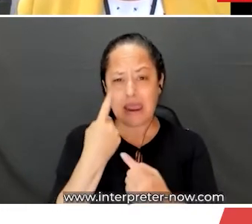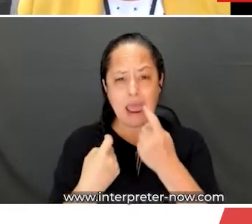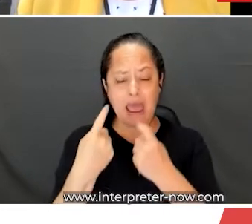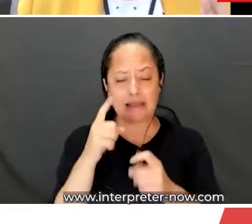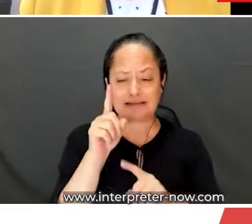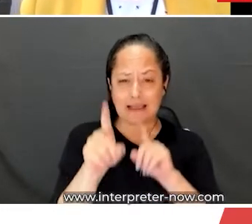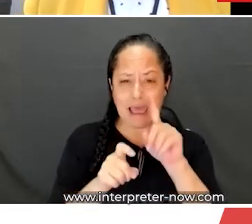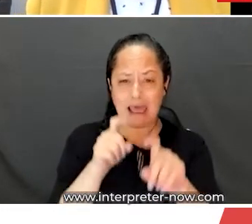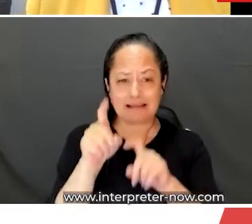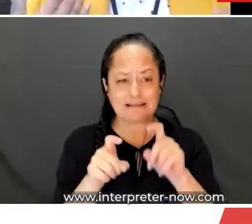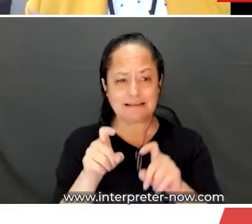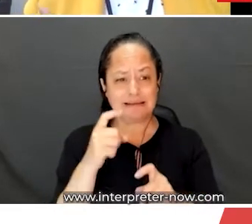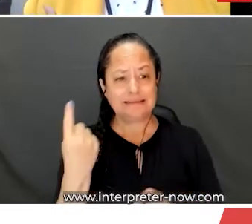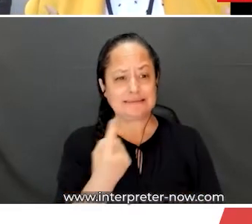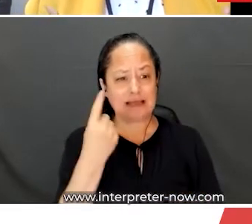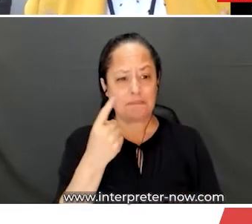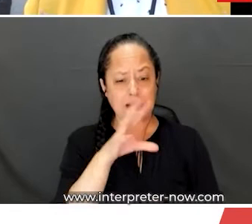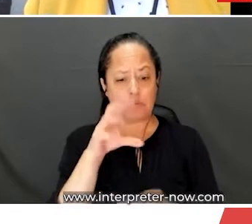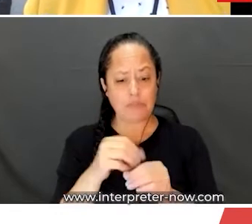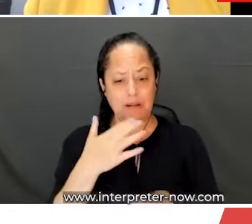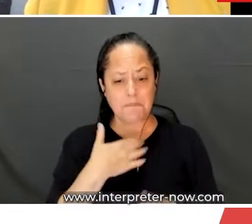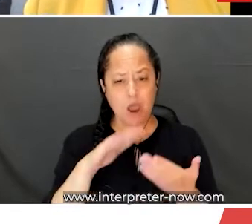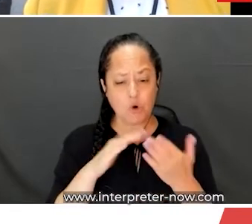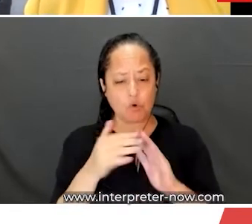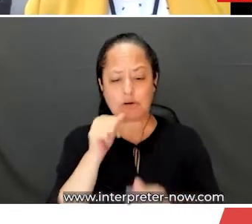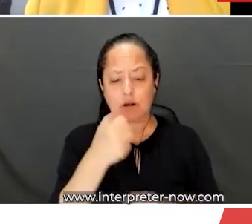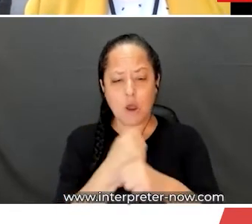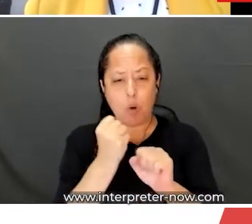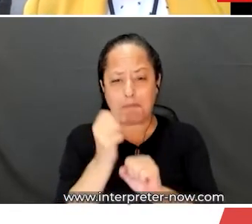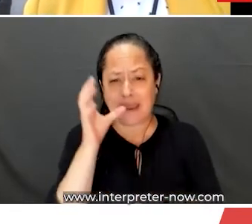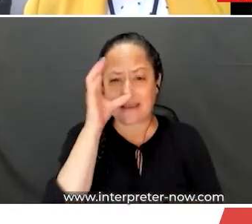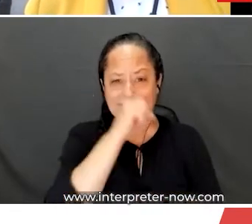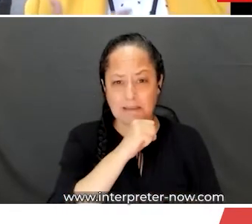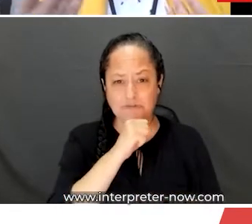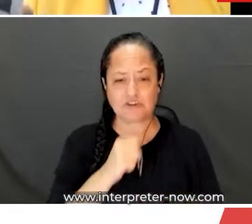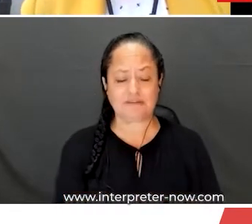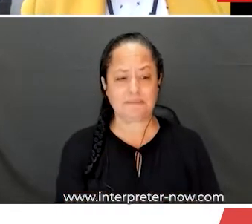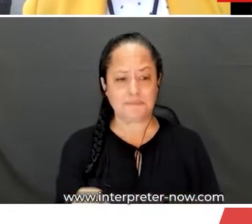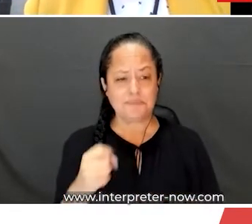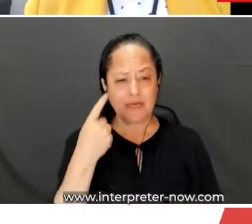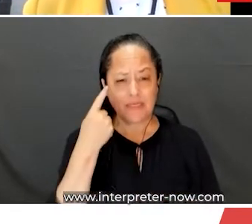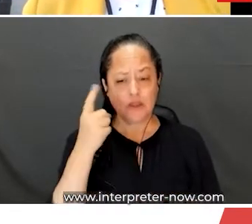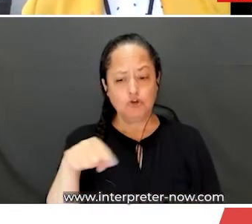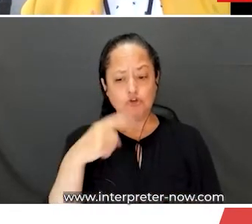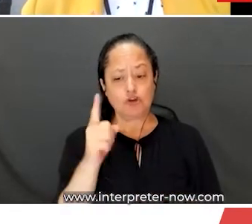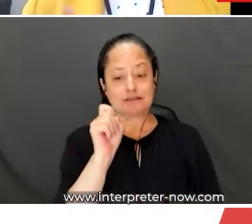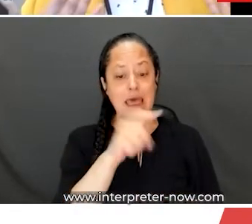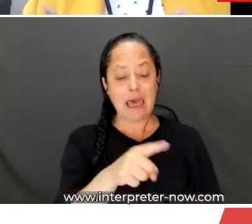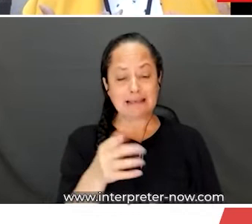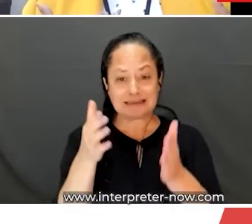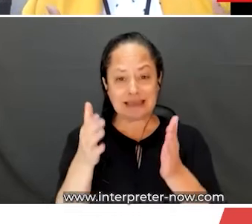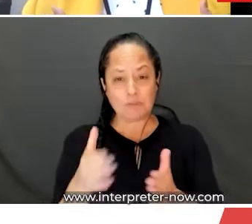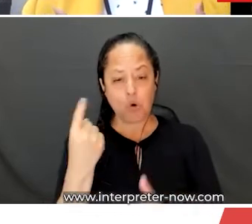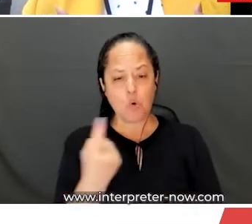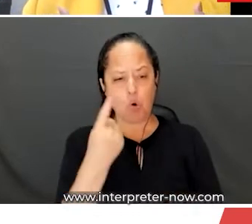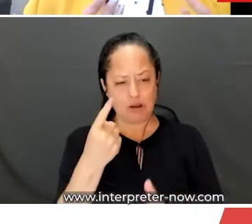ask if somebody, even within my own community, I don't make assumptions. And I think that just asking the person is always